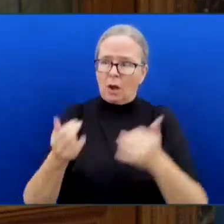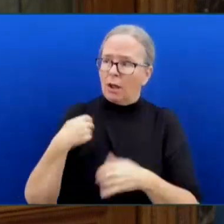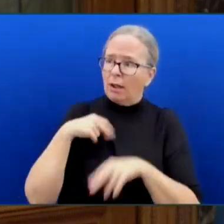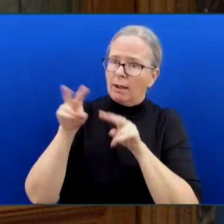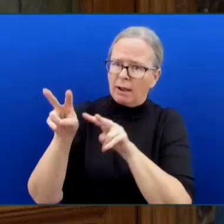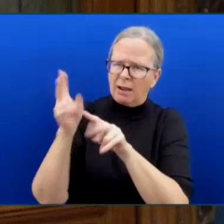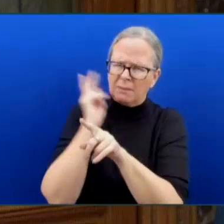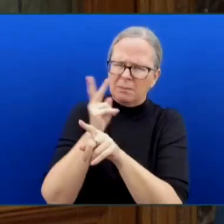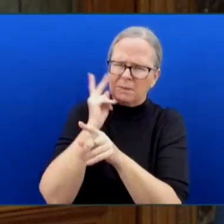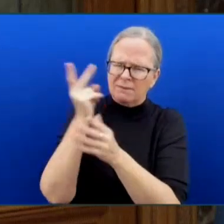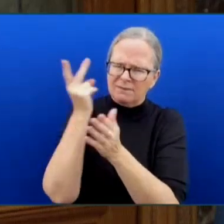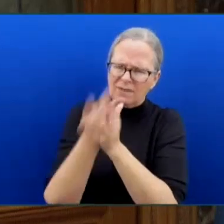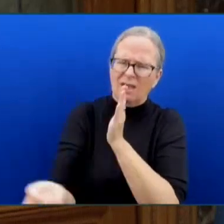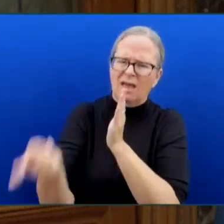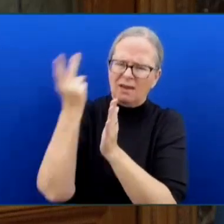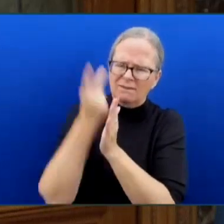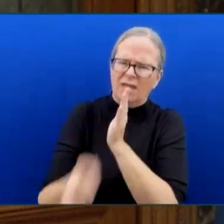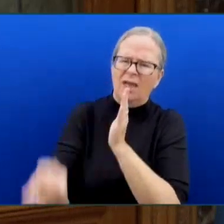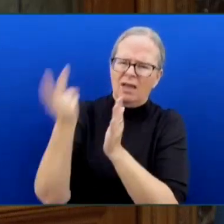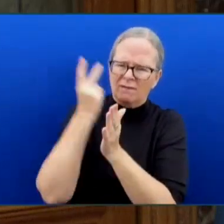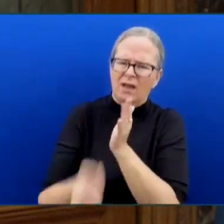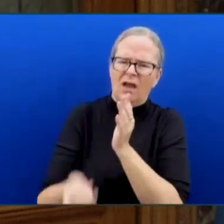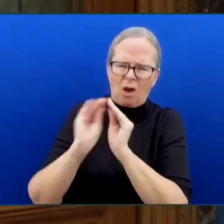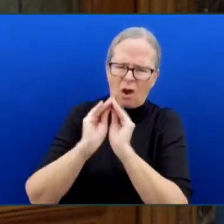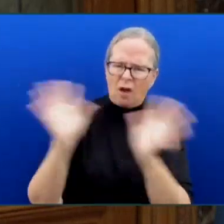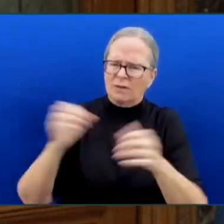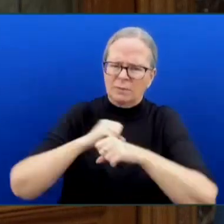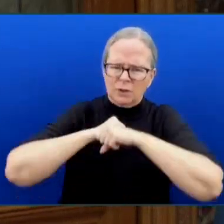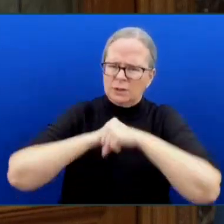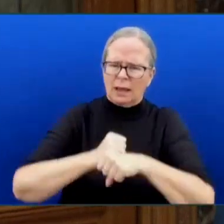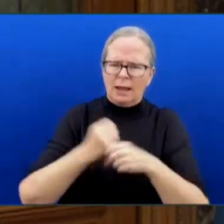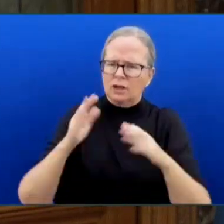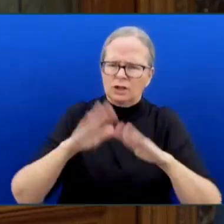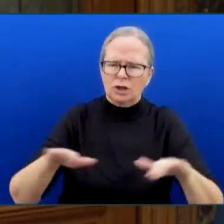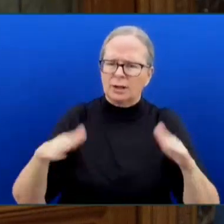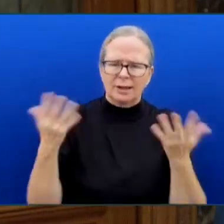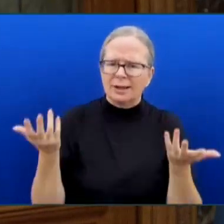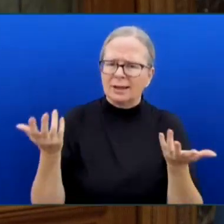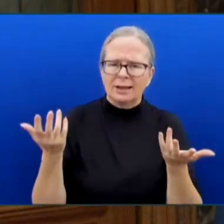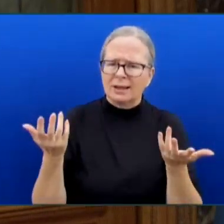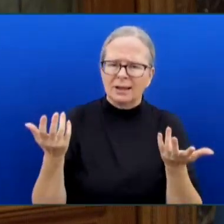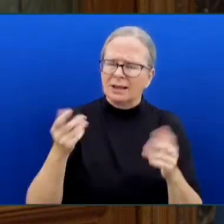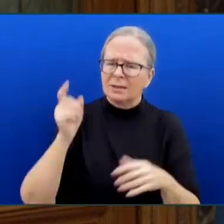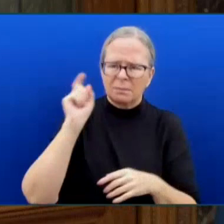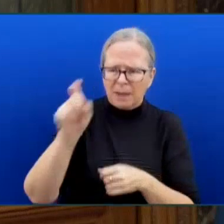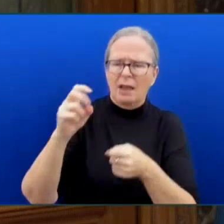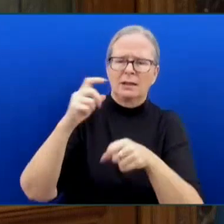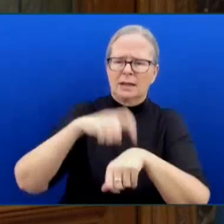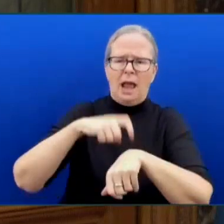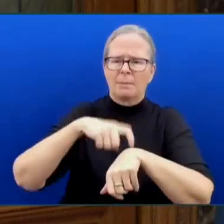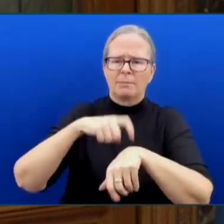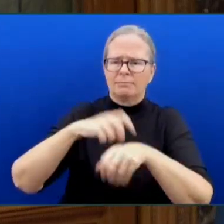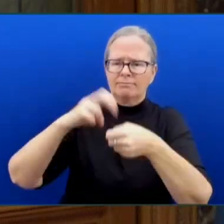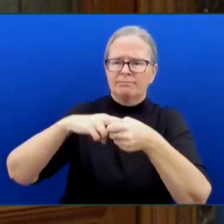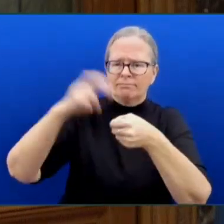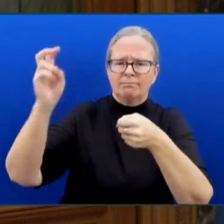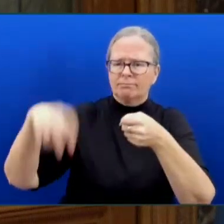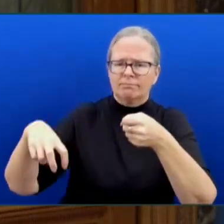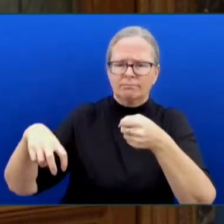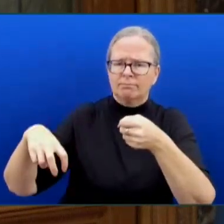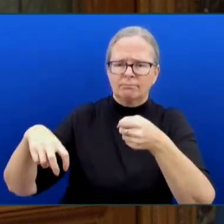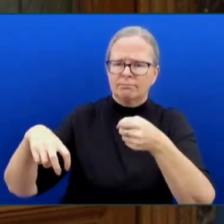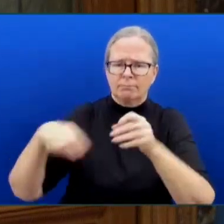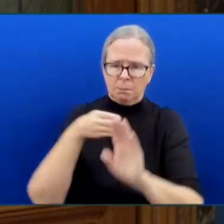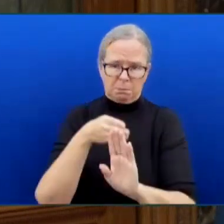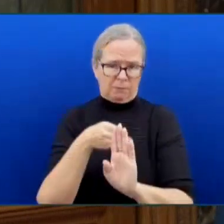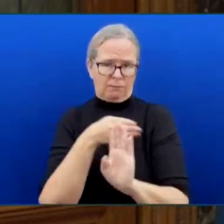step aside. The current minister thought highly of the former Premier. And the words of John Horgan to the former minister on September 28th